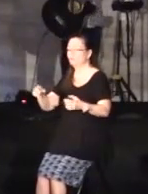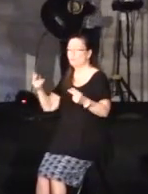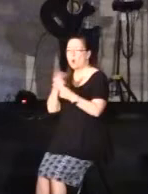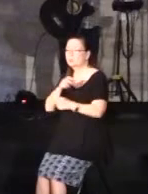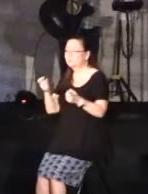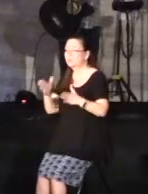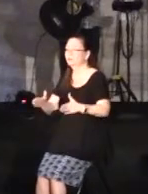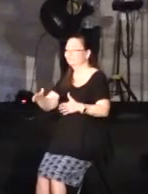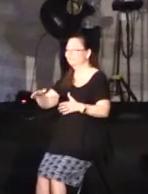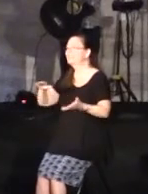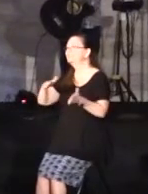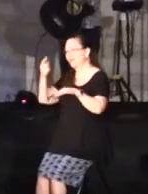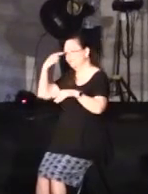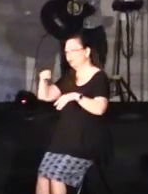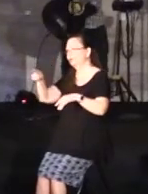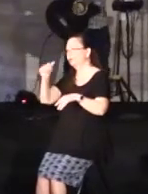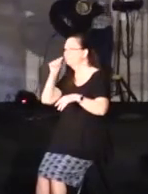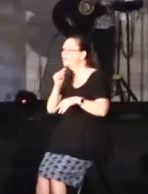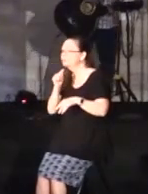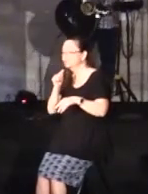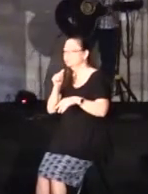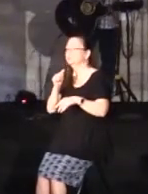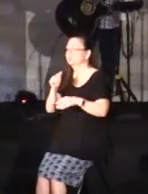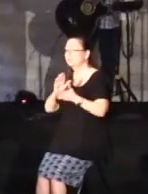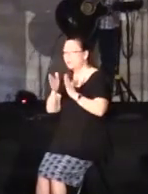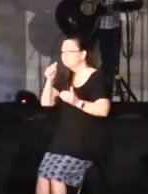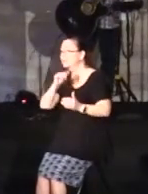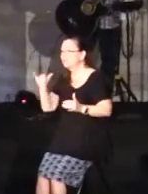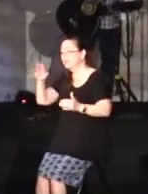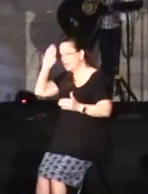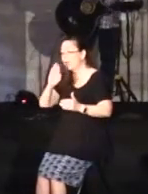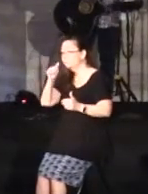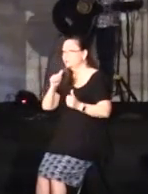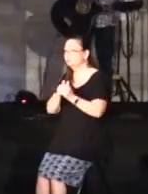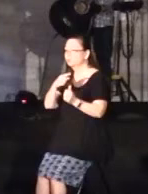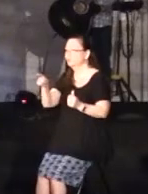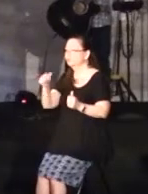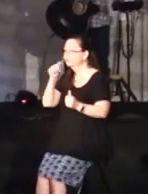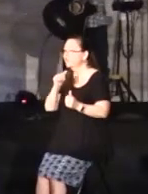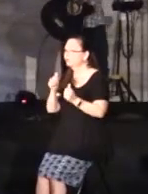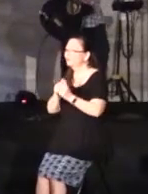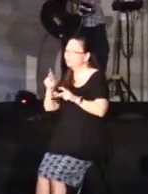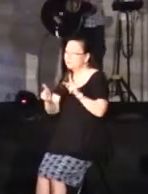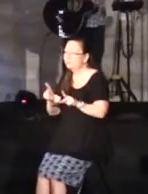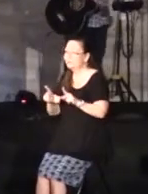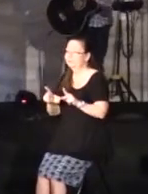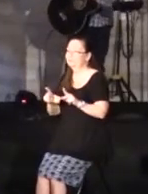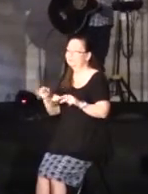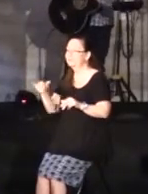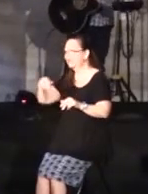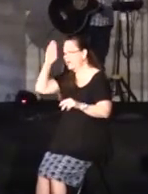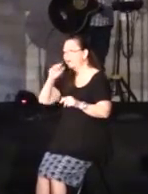you. Be patient as God is patient with you. Suffer through obnoxious people as God suffers